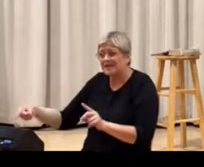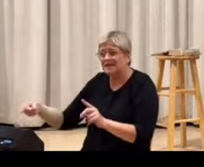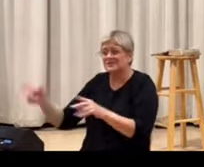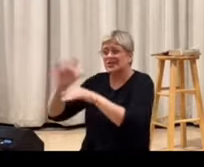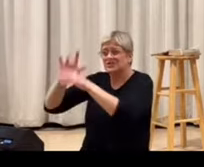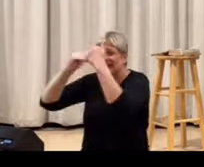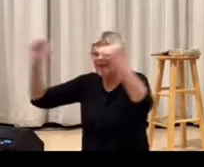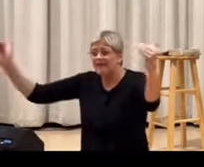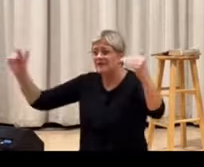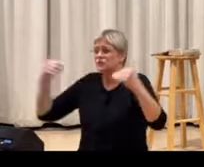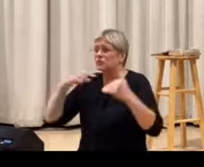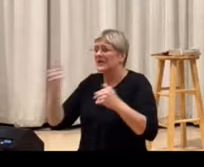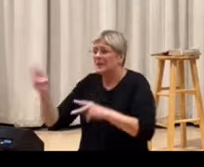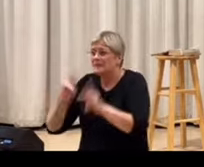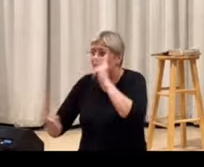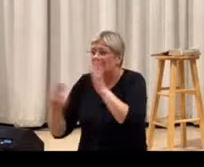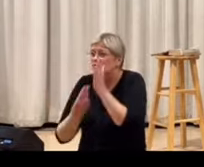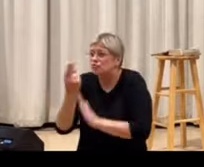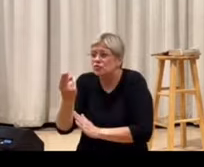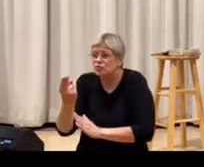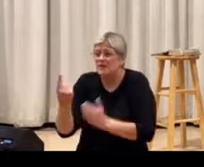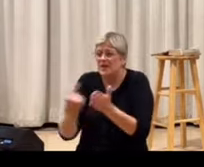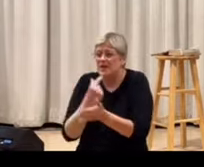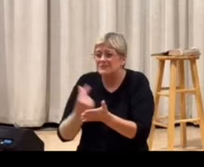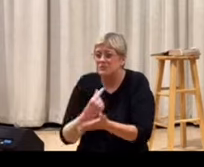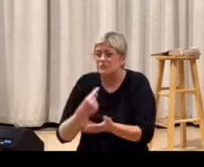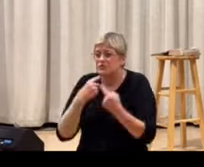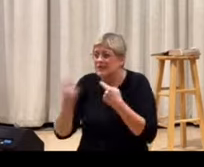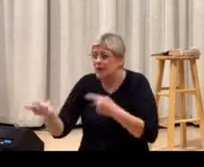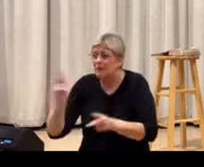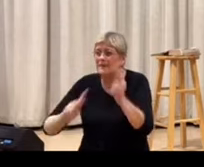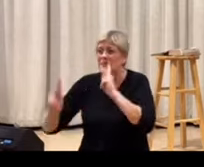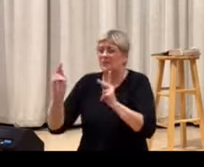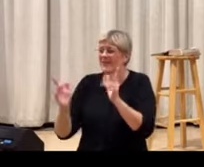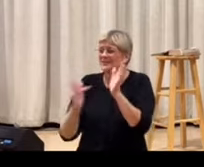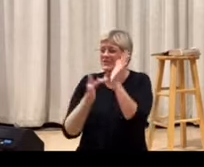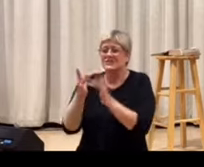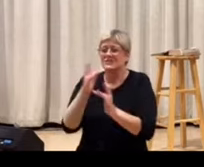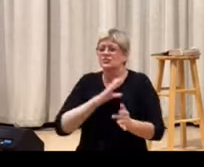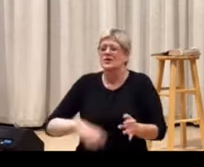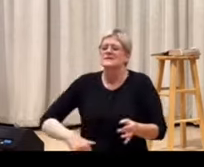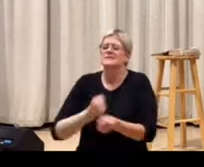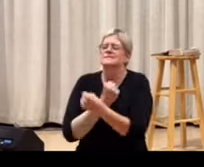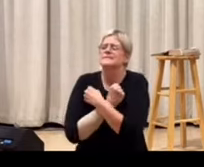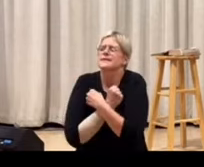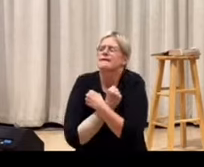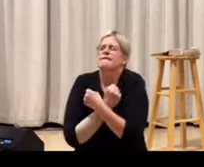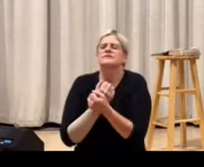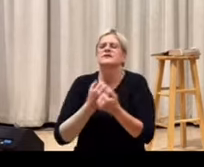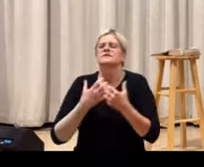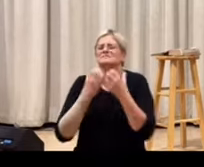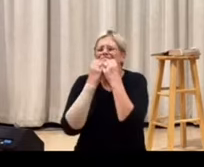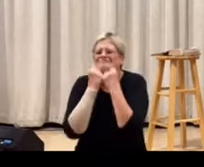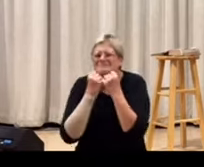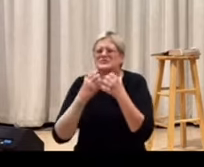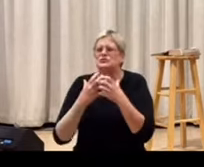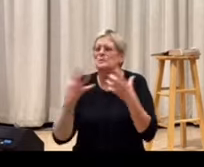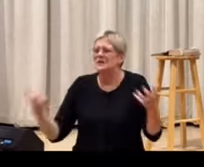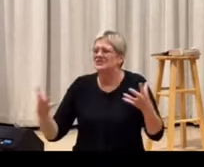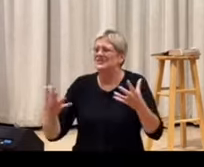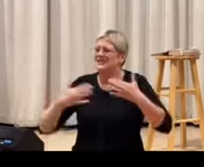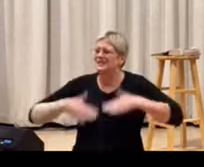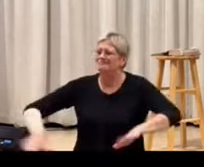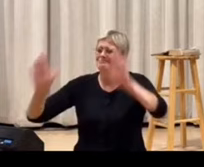the truth of the gospel, that Christ so loved us that He gave His life as a